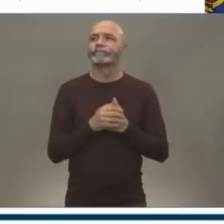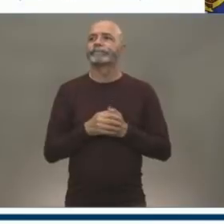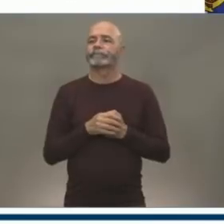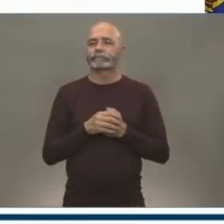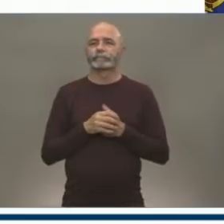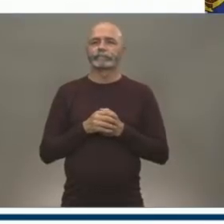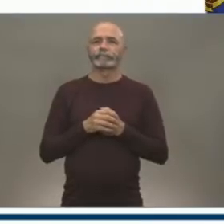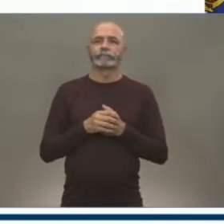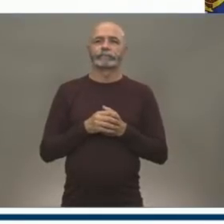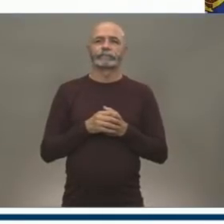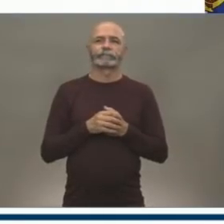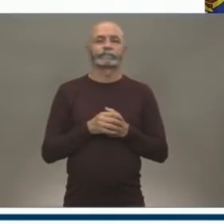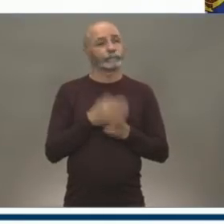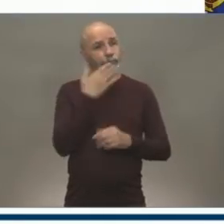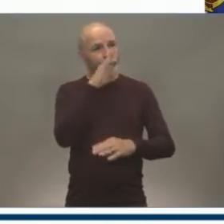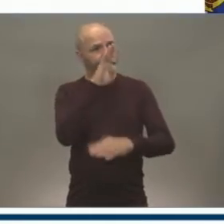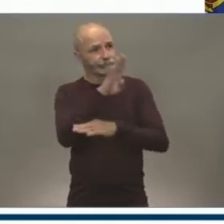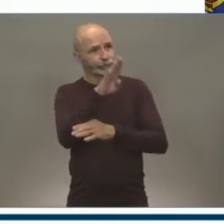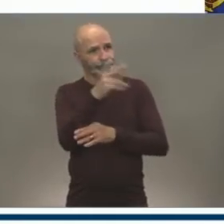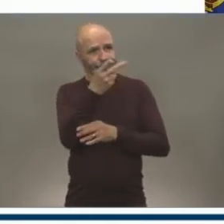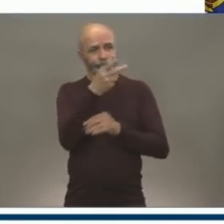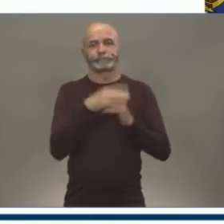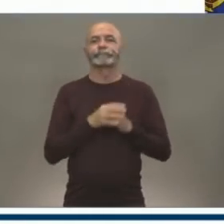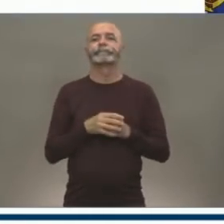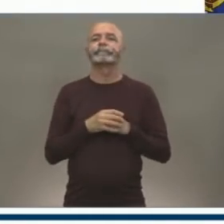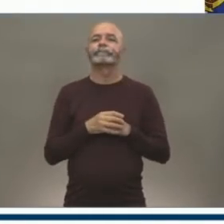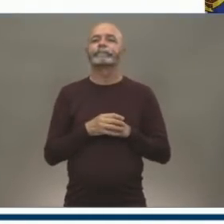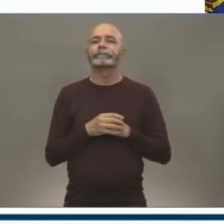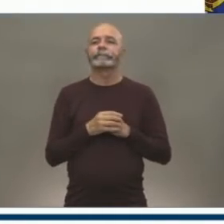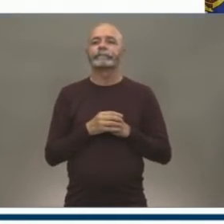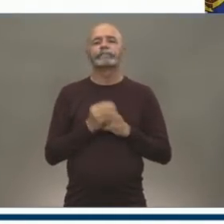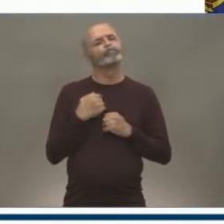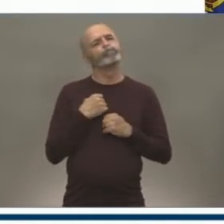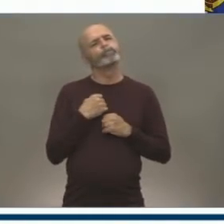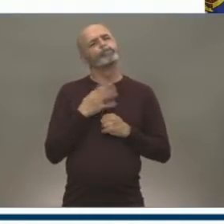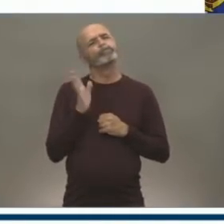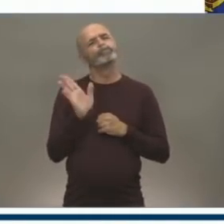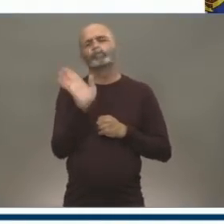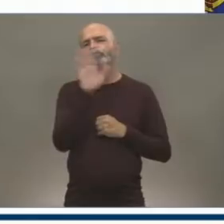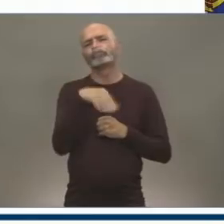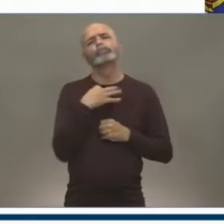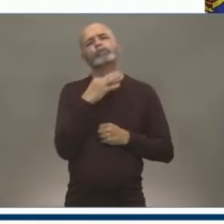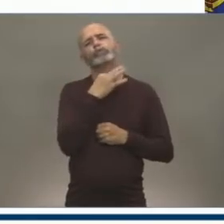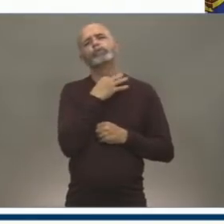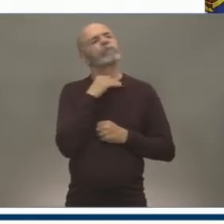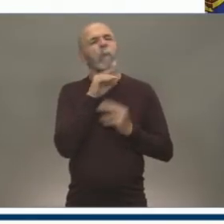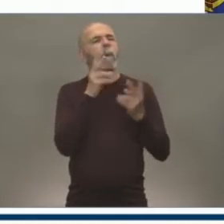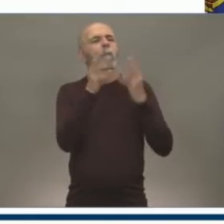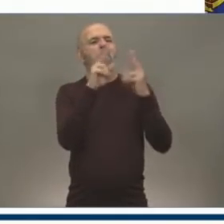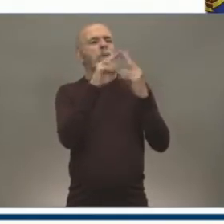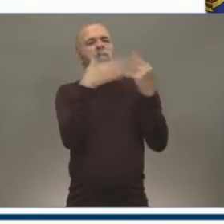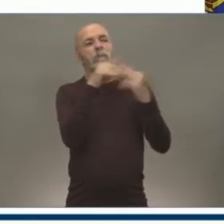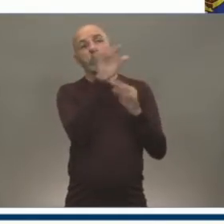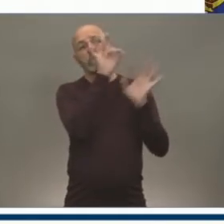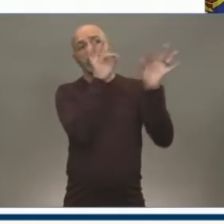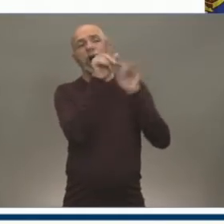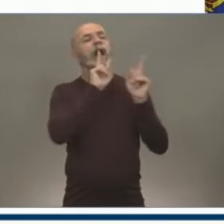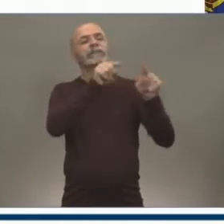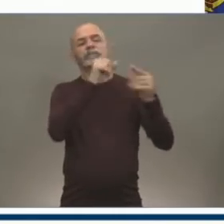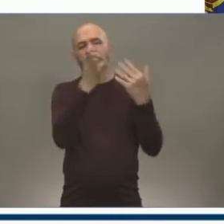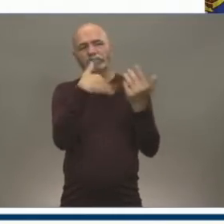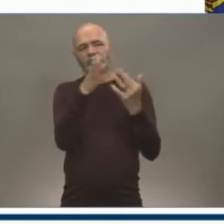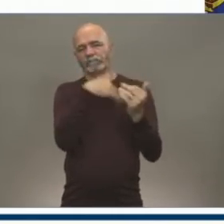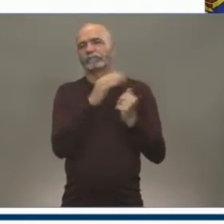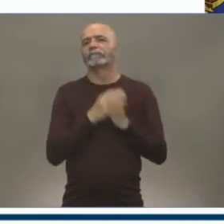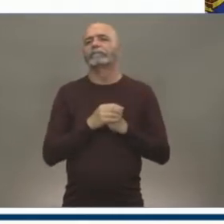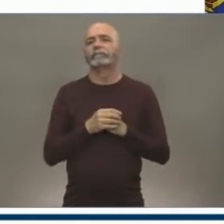Good afternoon. I'm wondering, it's a question that can go either to Premier McNeil or Dr. Strang. I'm wondering if